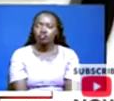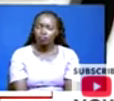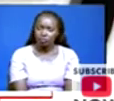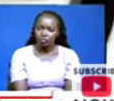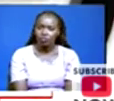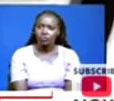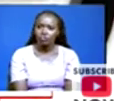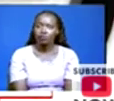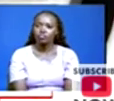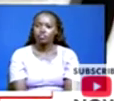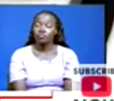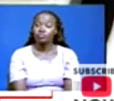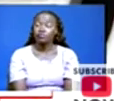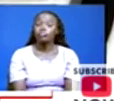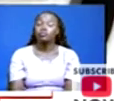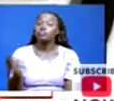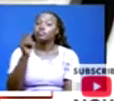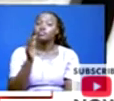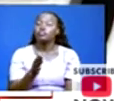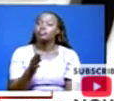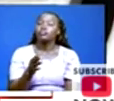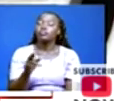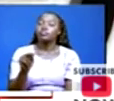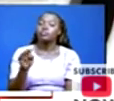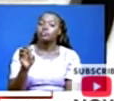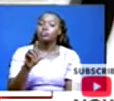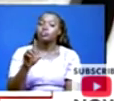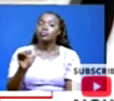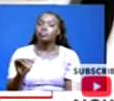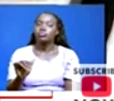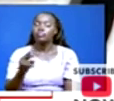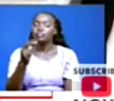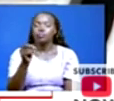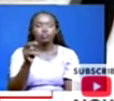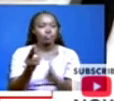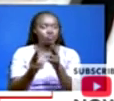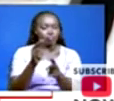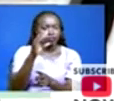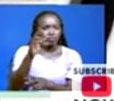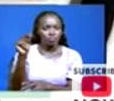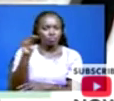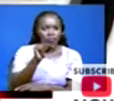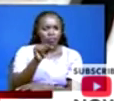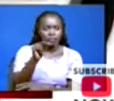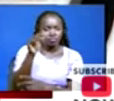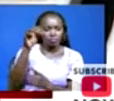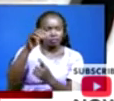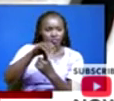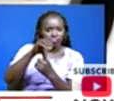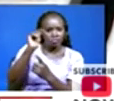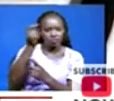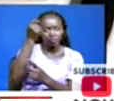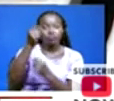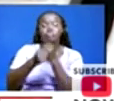Welcome back. Now, Kenyan Nelly Cheboi is the 2022 CNN Hero of the Year. Nelly,